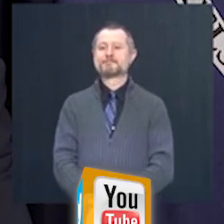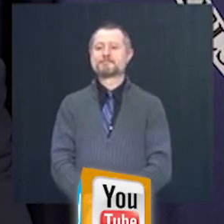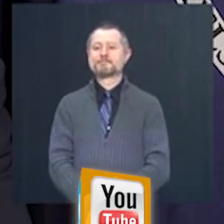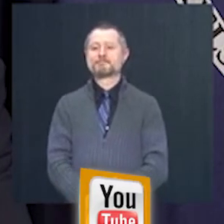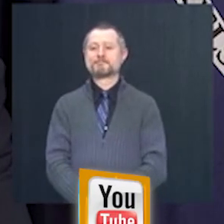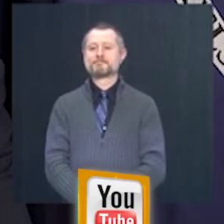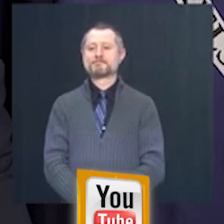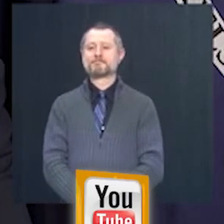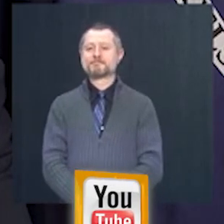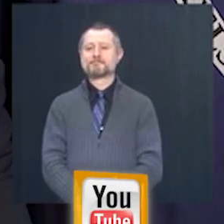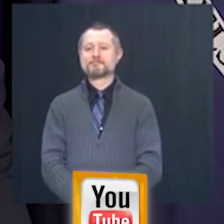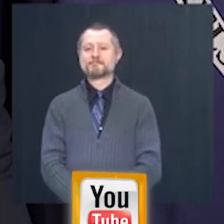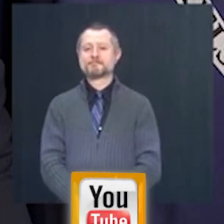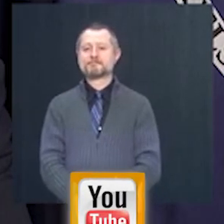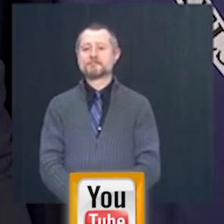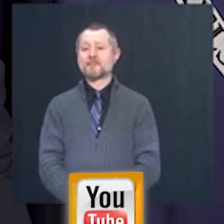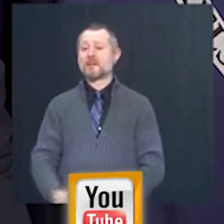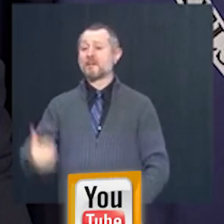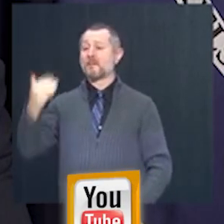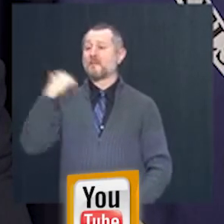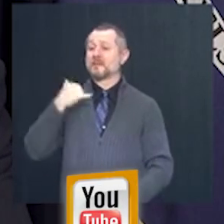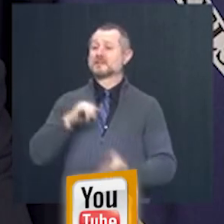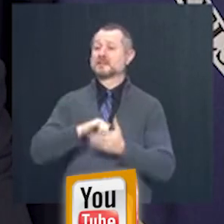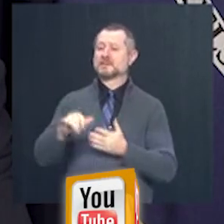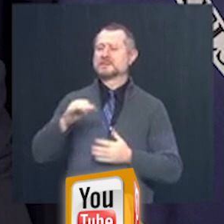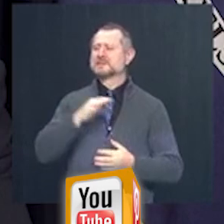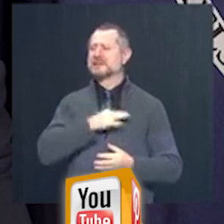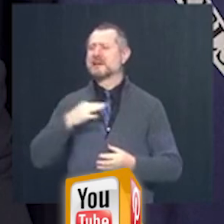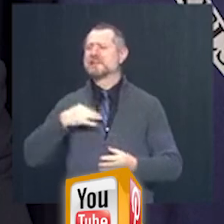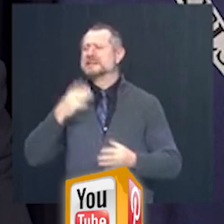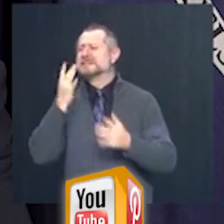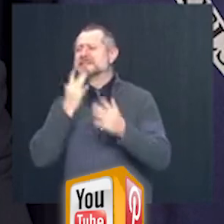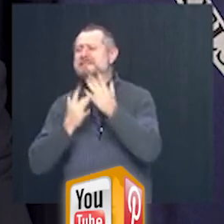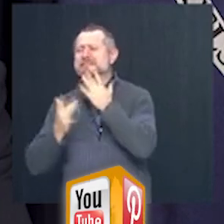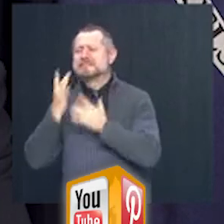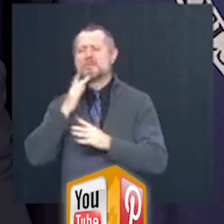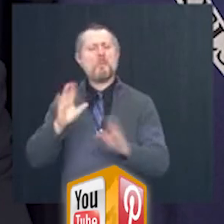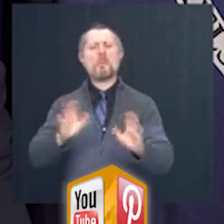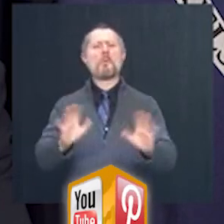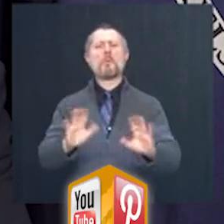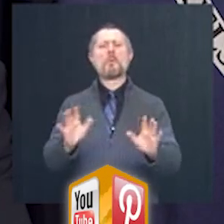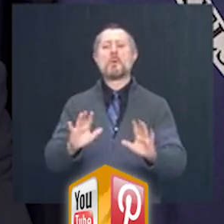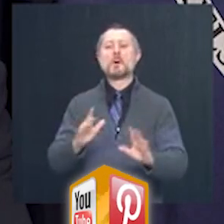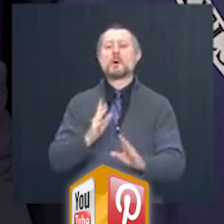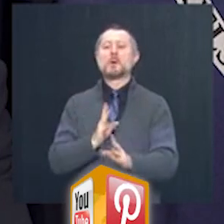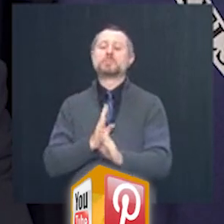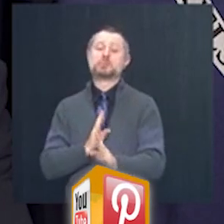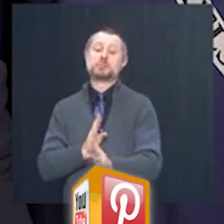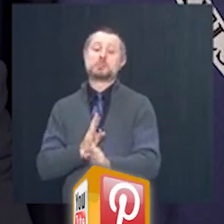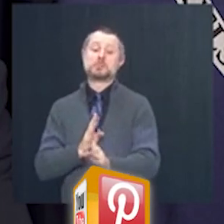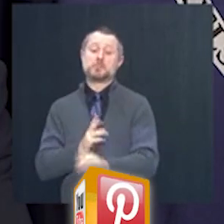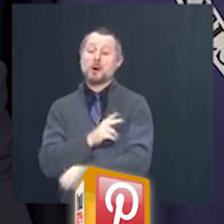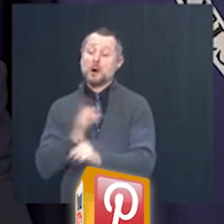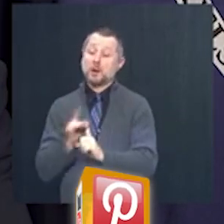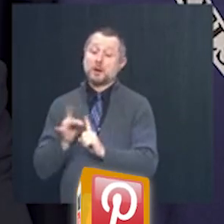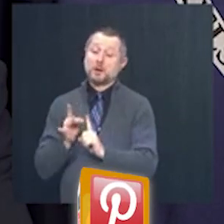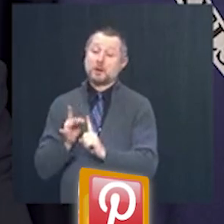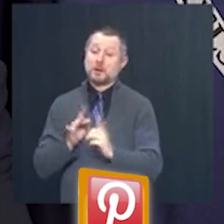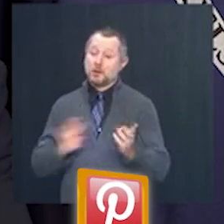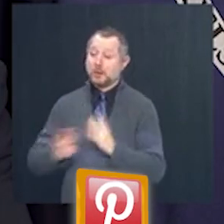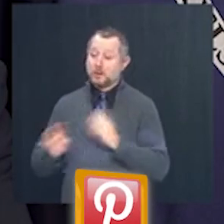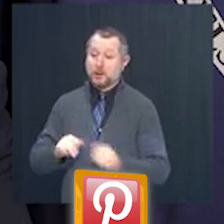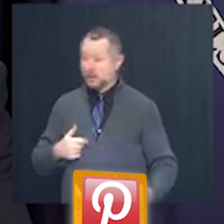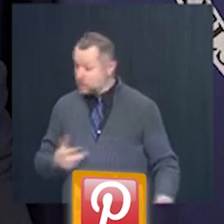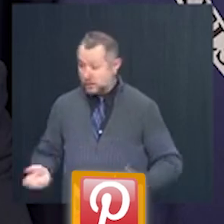But we didn't really have a staff shortage. We just were brutal on the staff, if you will. We're going to bring up